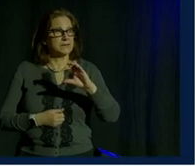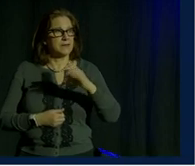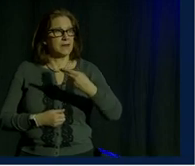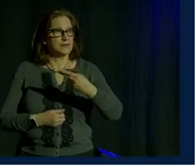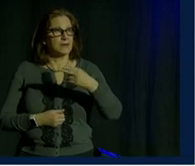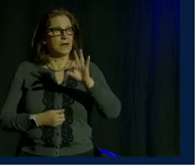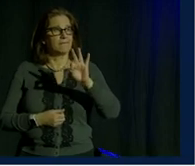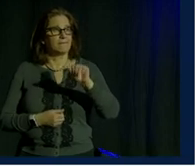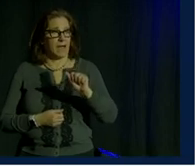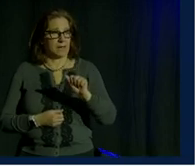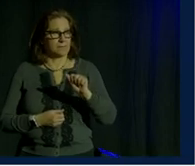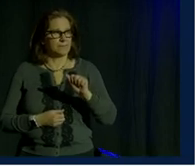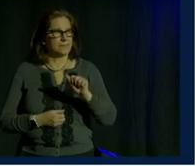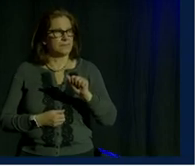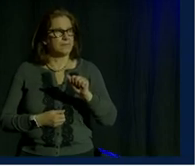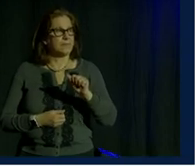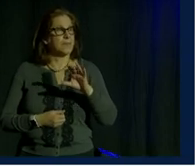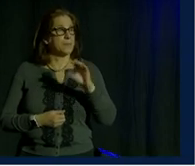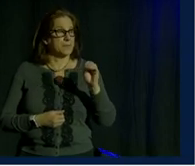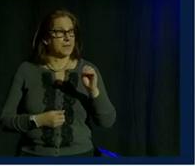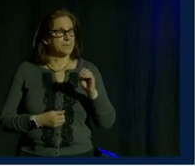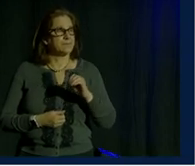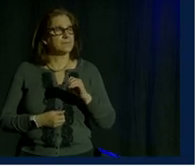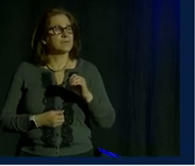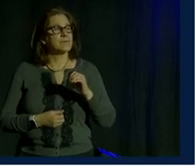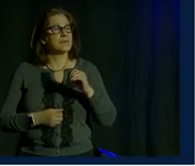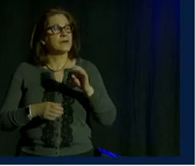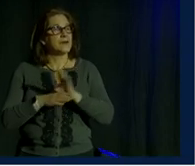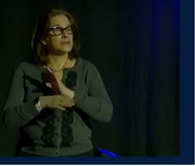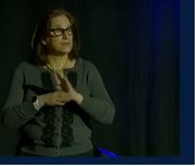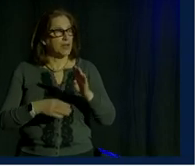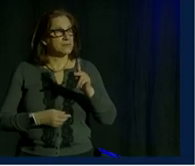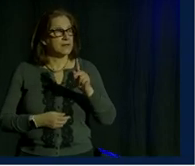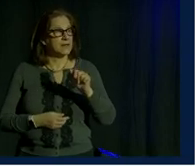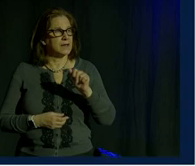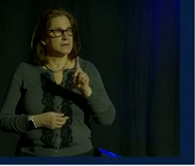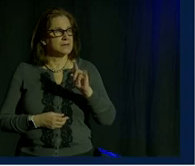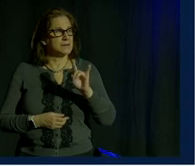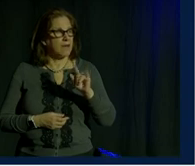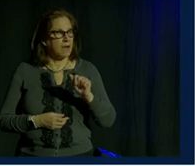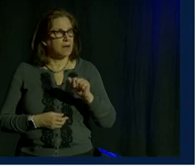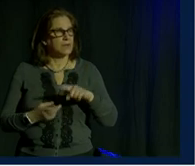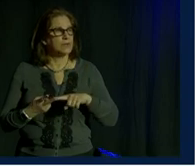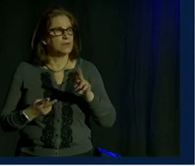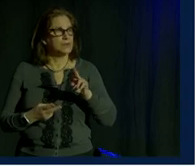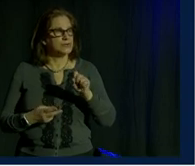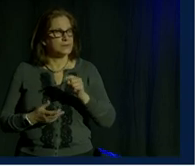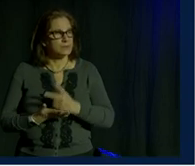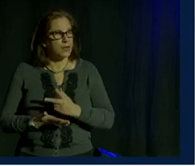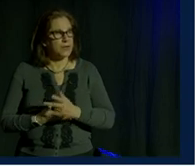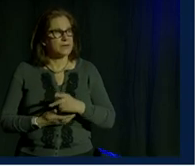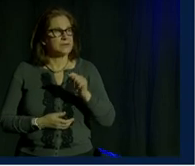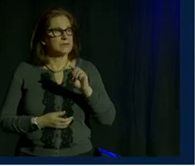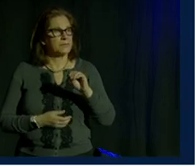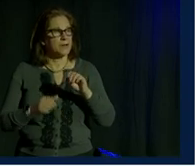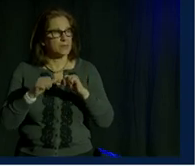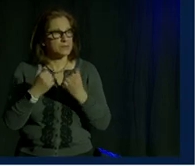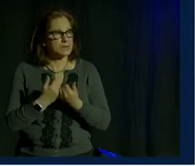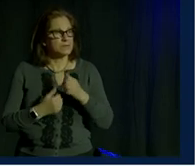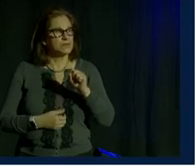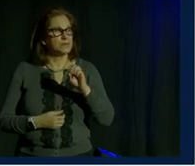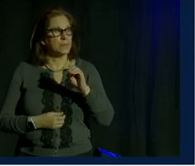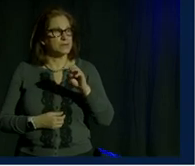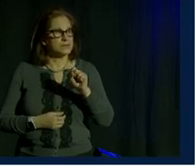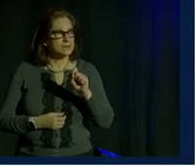companies, Cadita, U Street Parking, and TM Associates were another team, and the final team was a partnership between Somerset